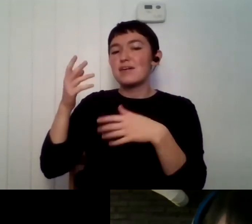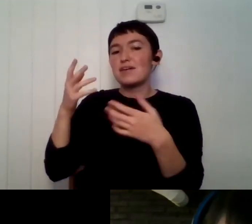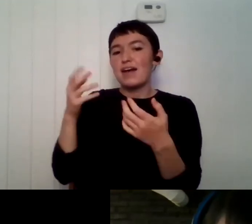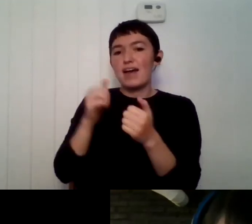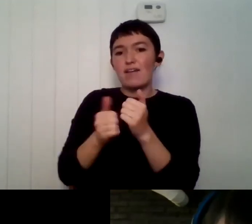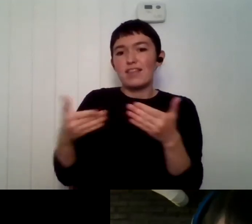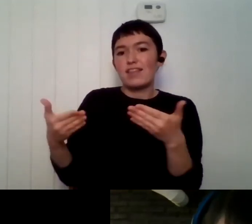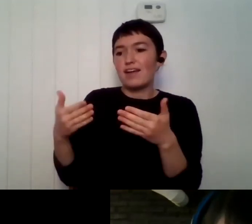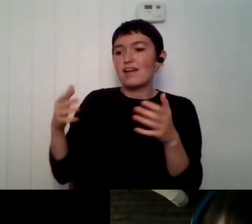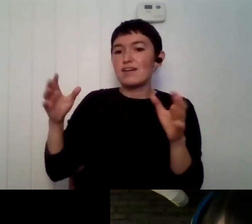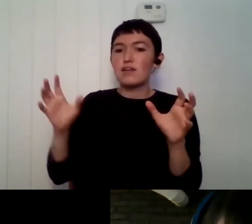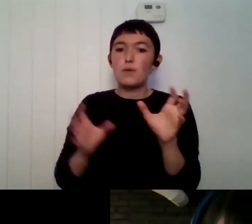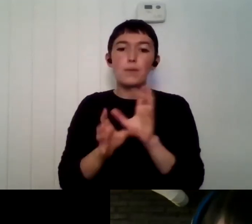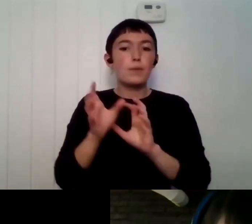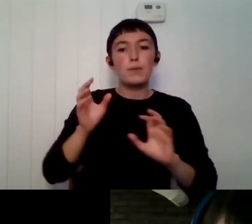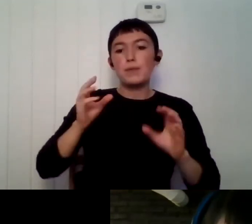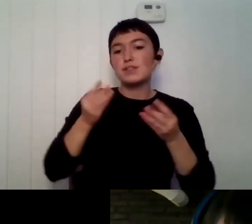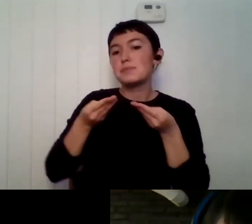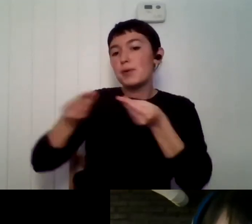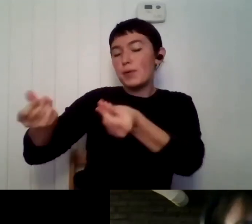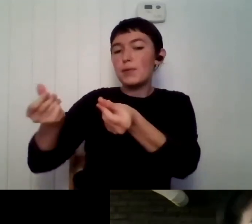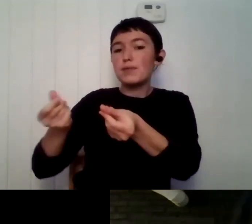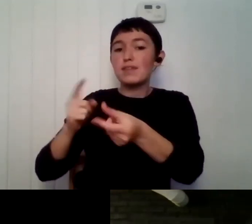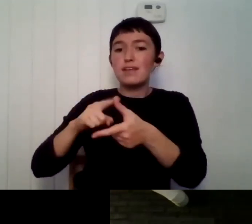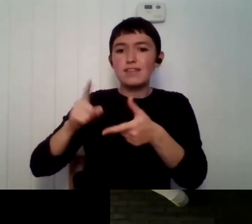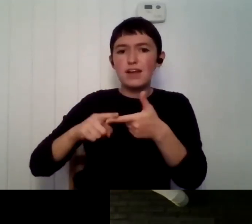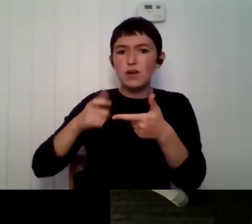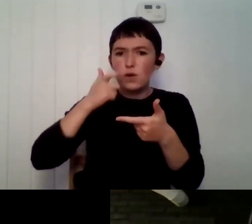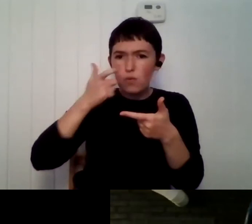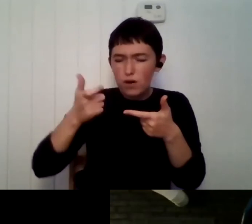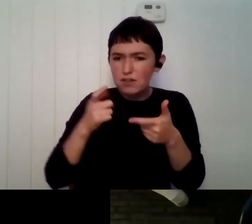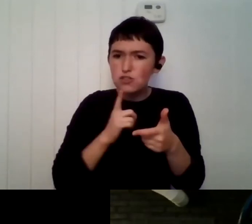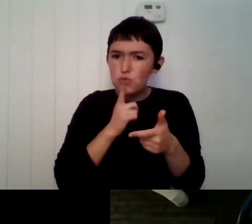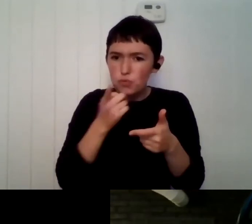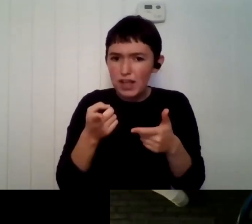so like beautiful and smooth, and then you watch like the actual